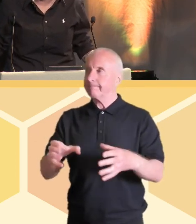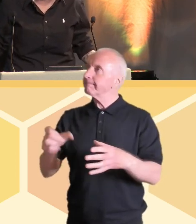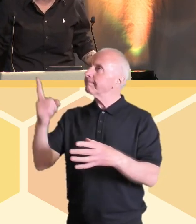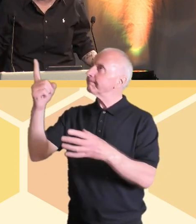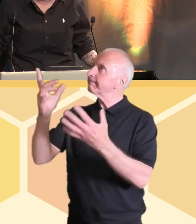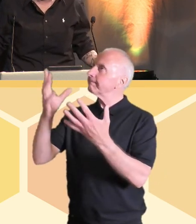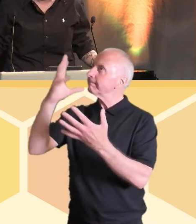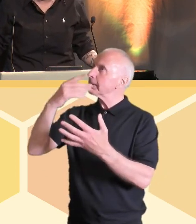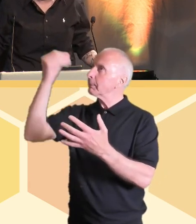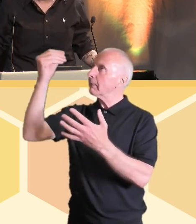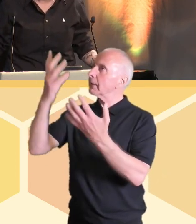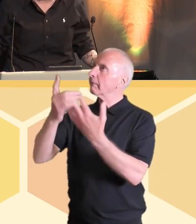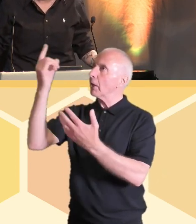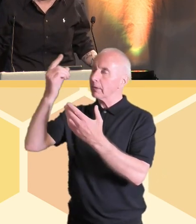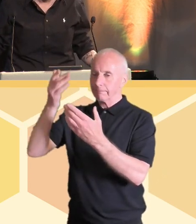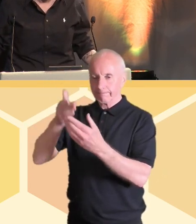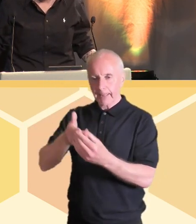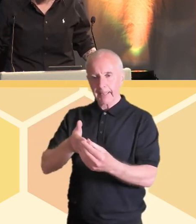of God.